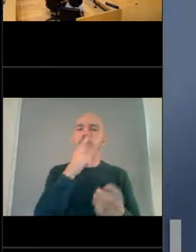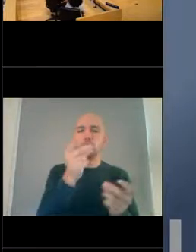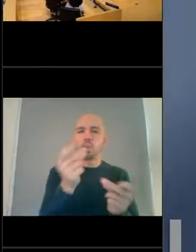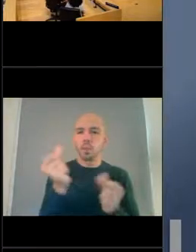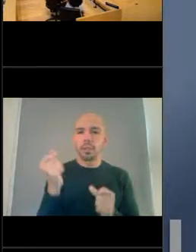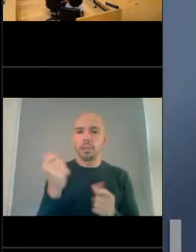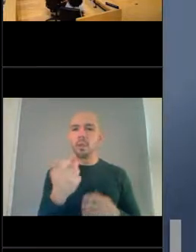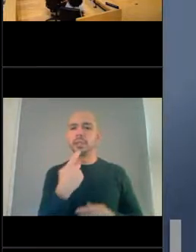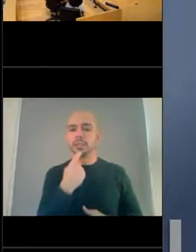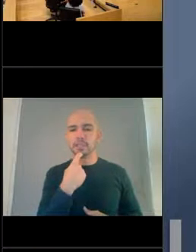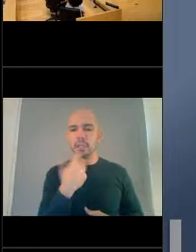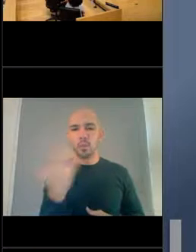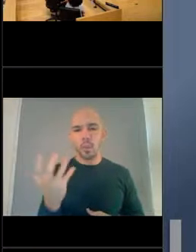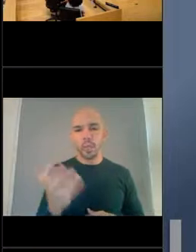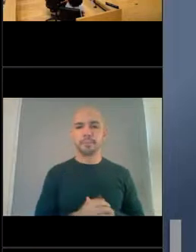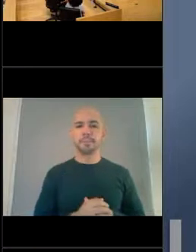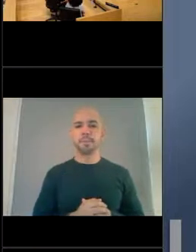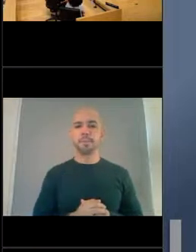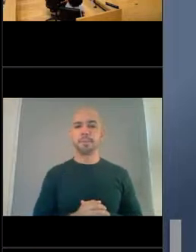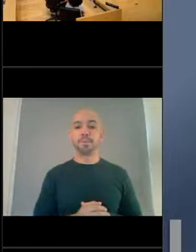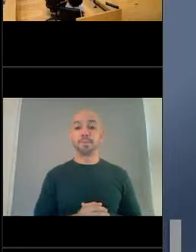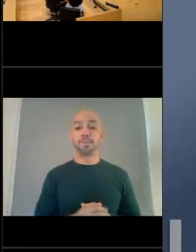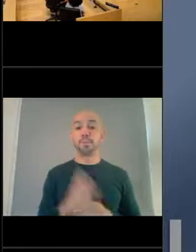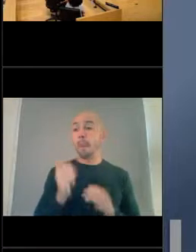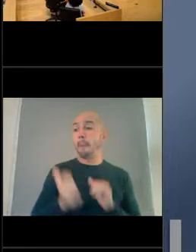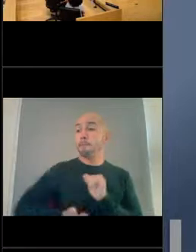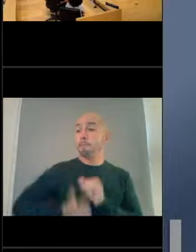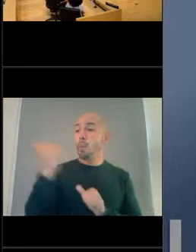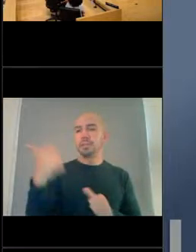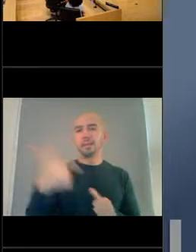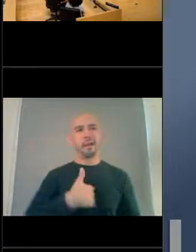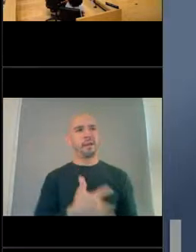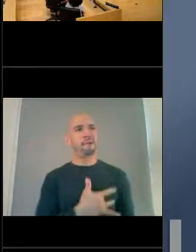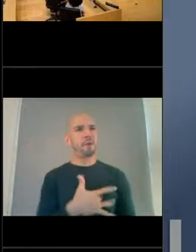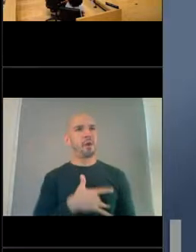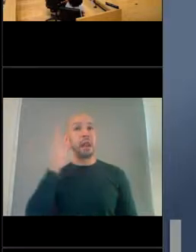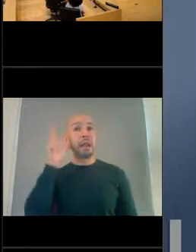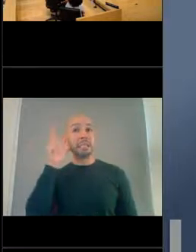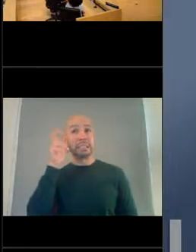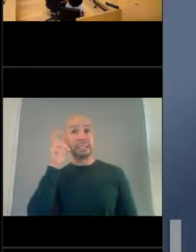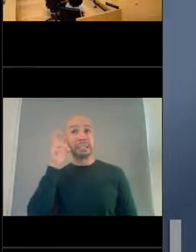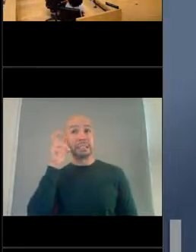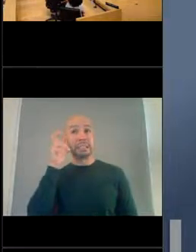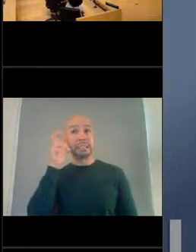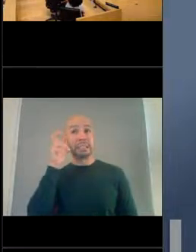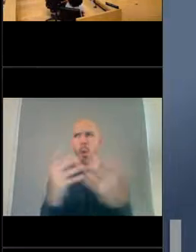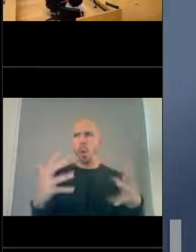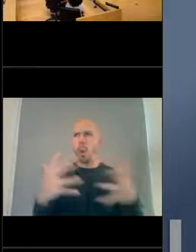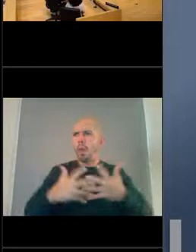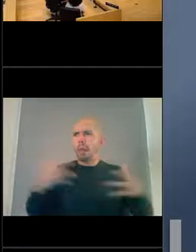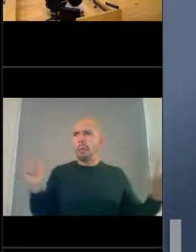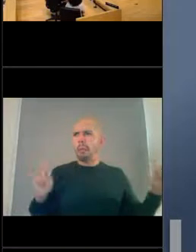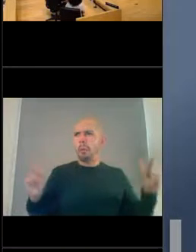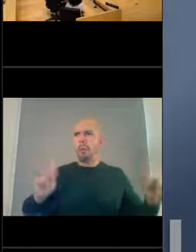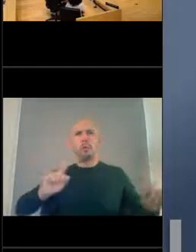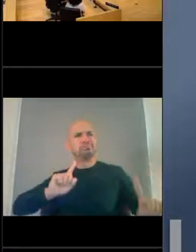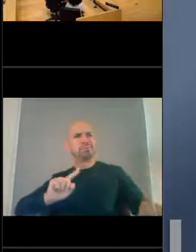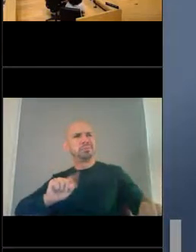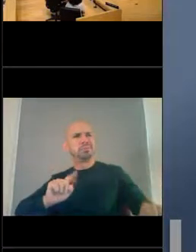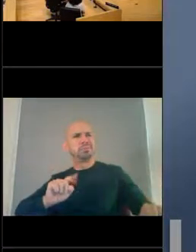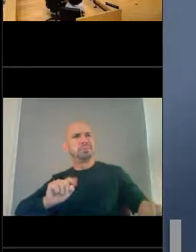that um for the most part i thought the listening session was really well attended by community members